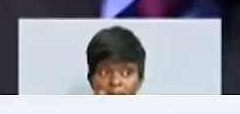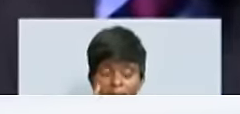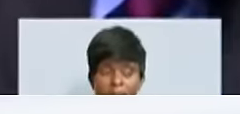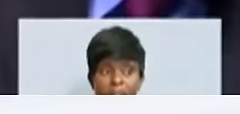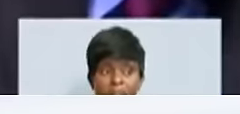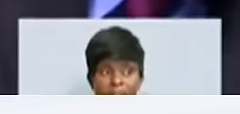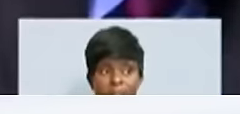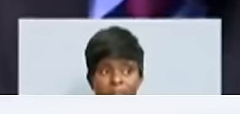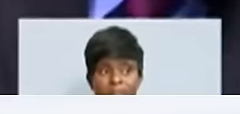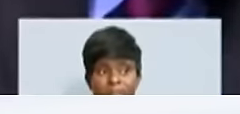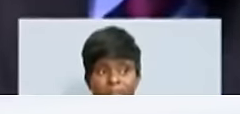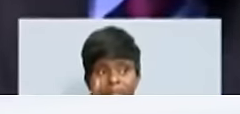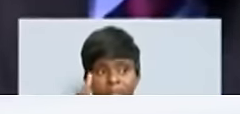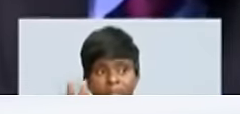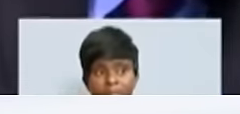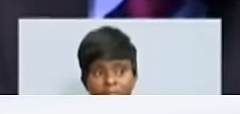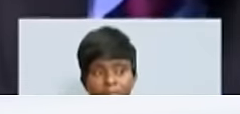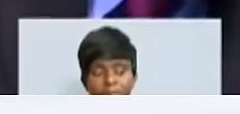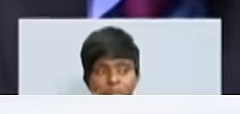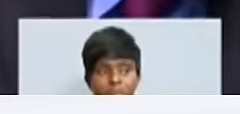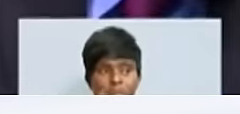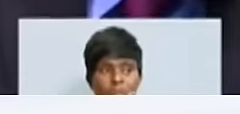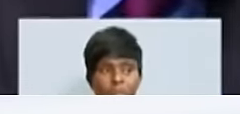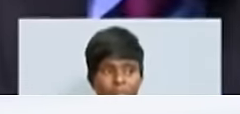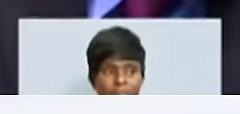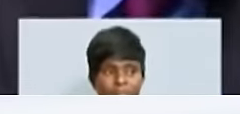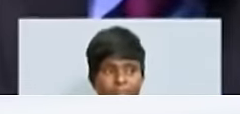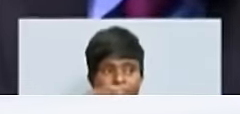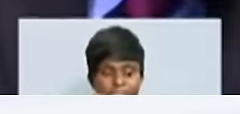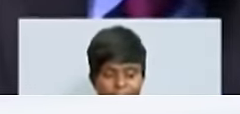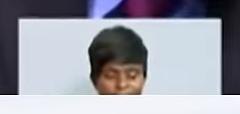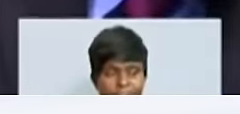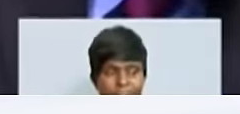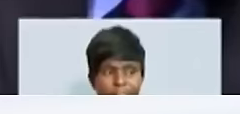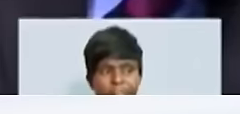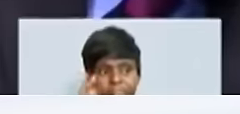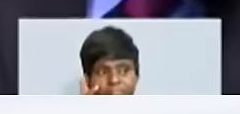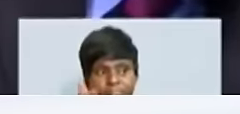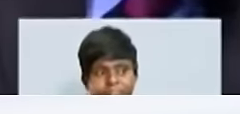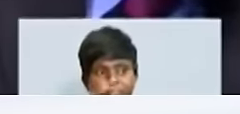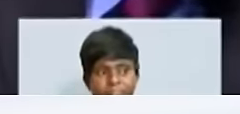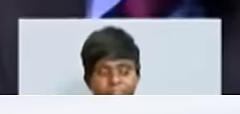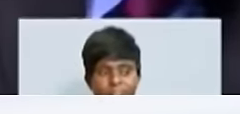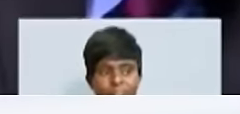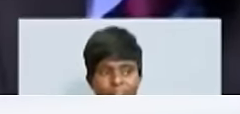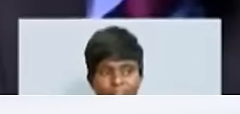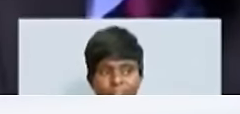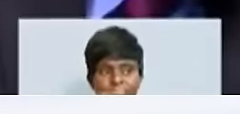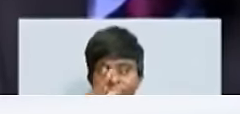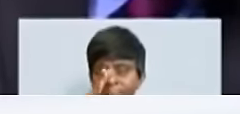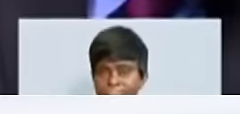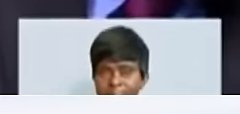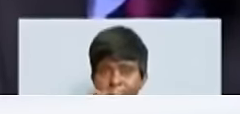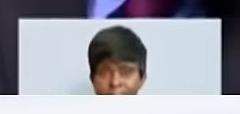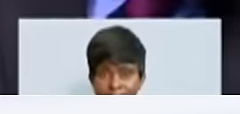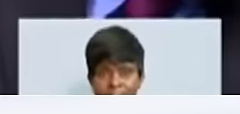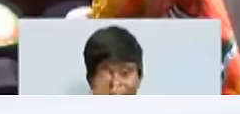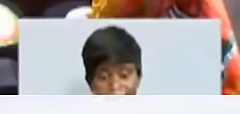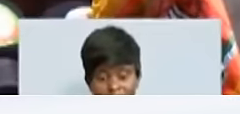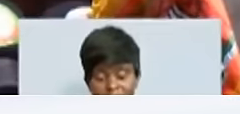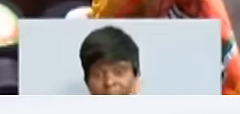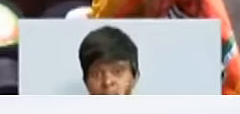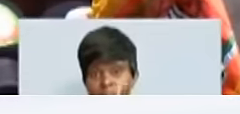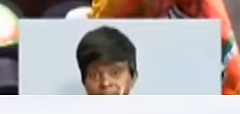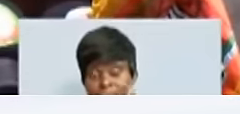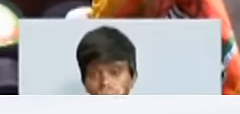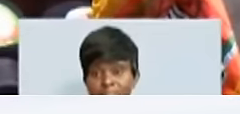in 2023. Through this framework, millions of kwacha, I must say, Madam Speaker, millions of kwacha,